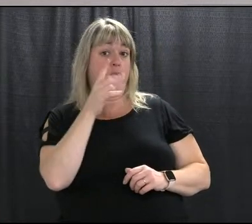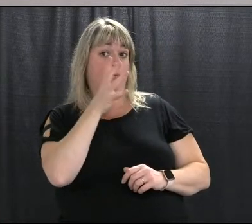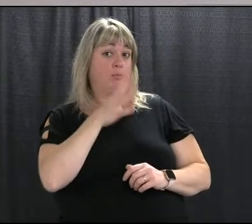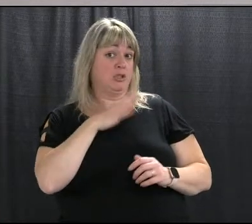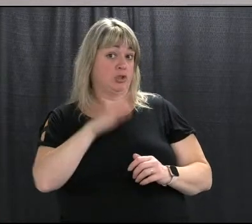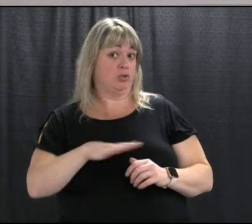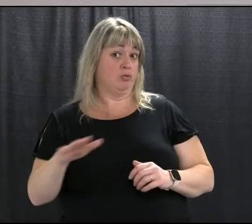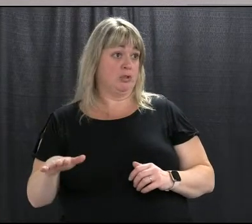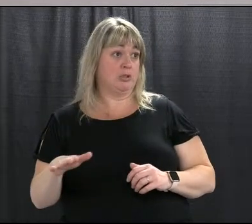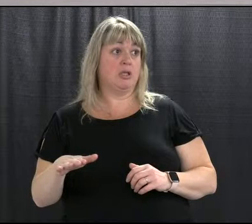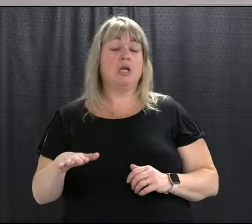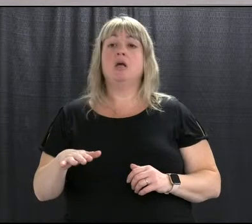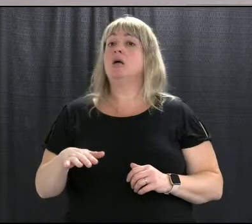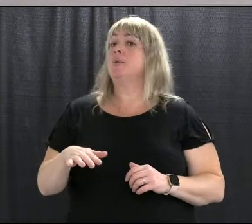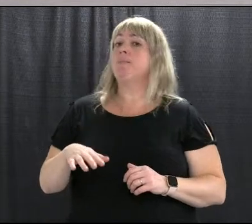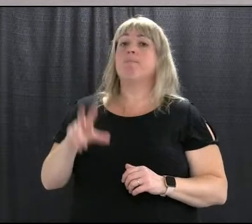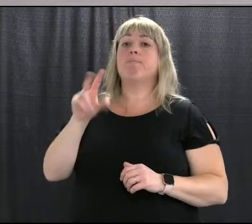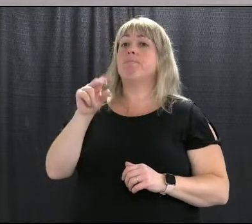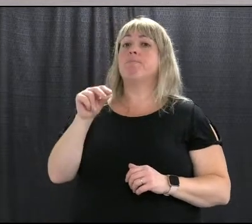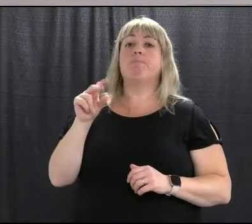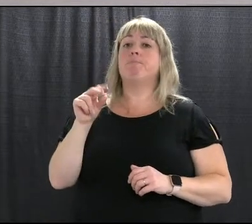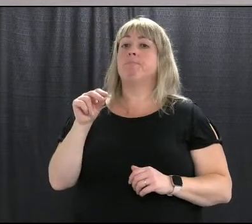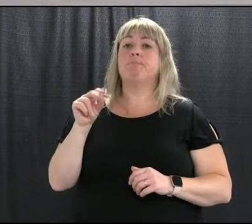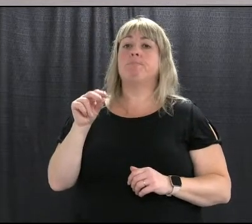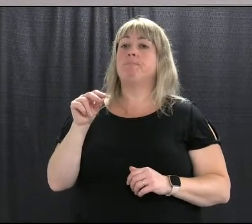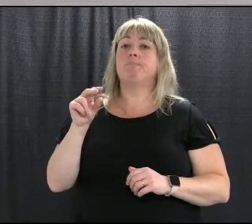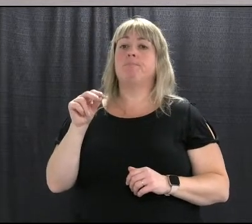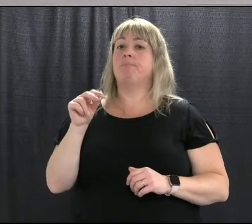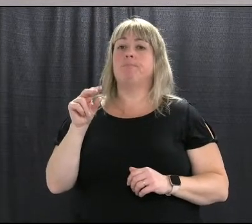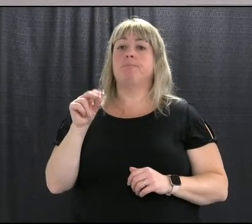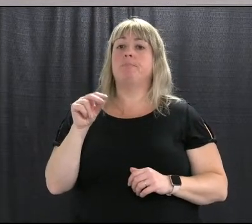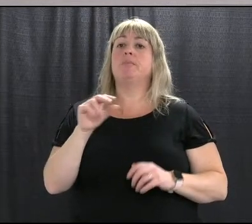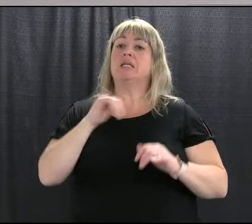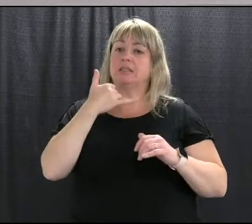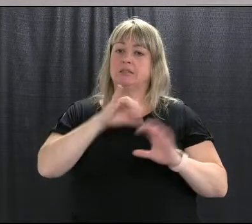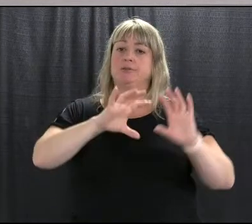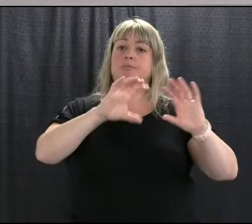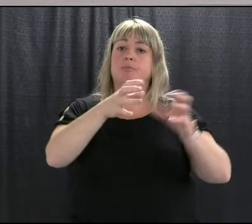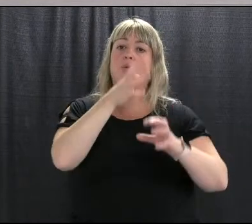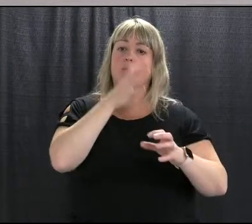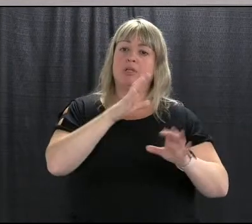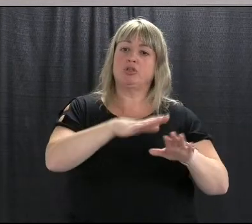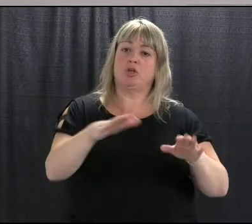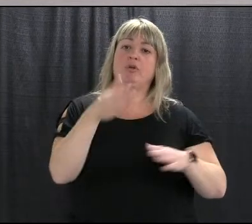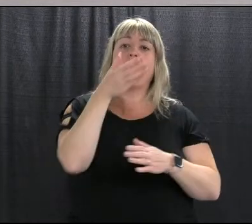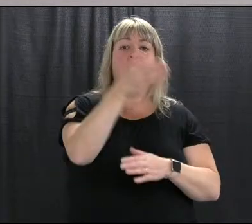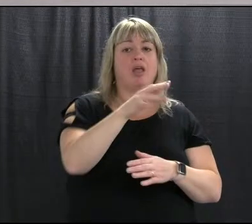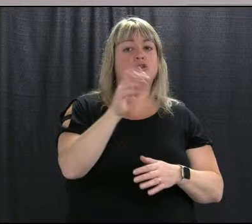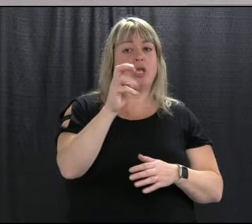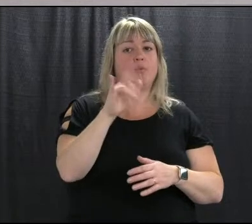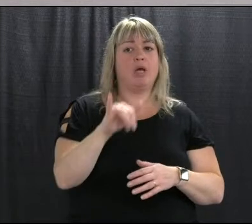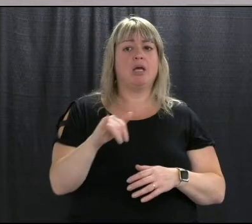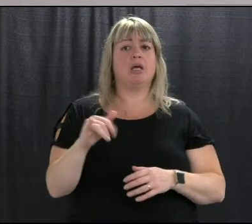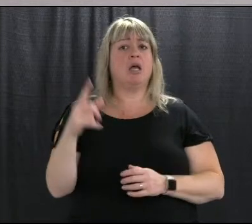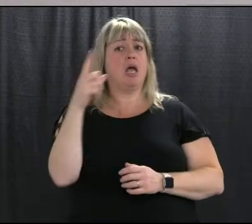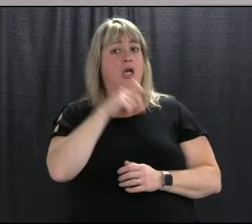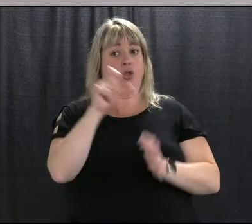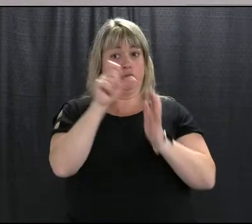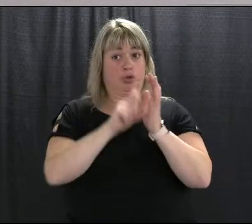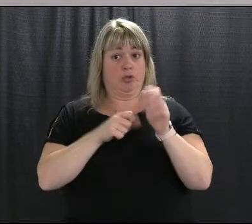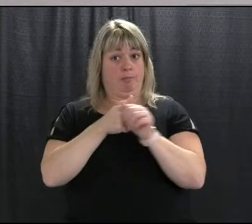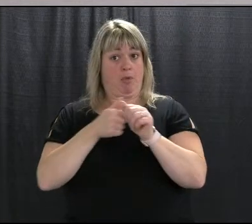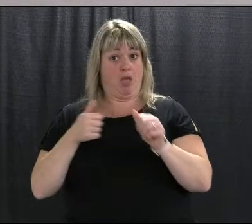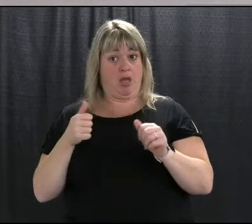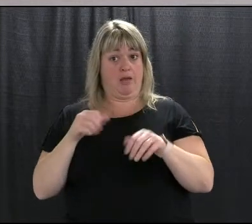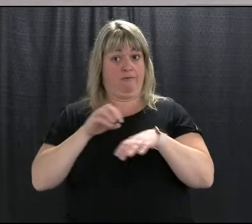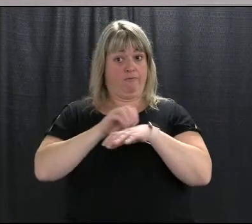right now? Not typically, no. No. Does the surgical backlog affect children?